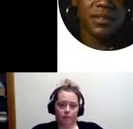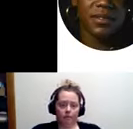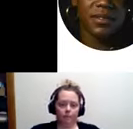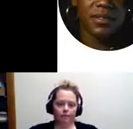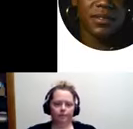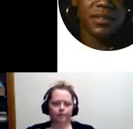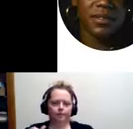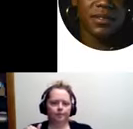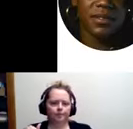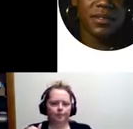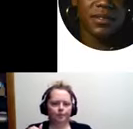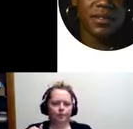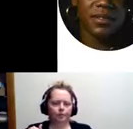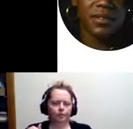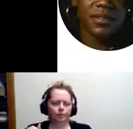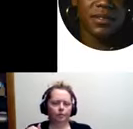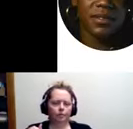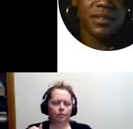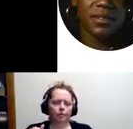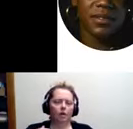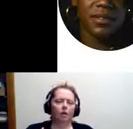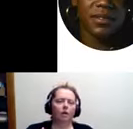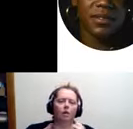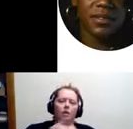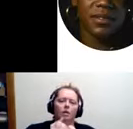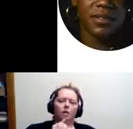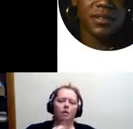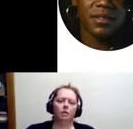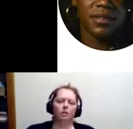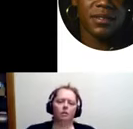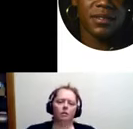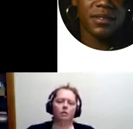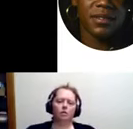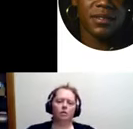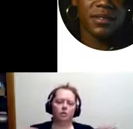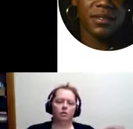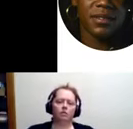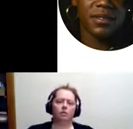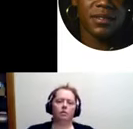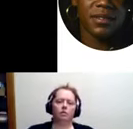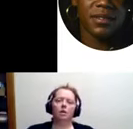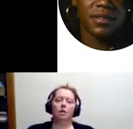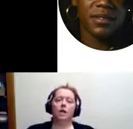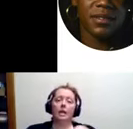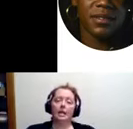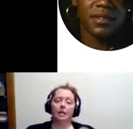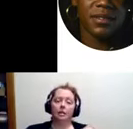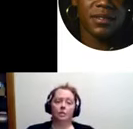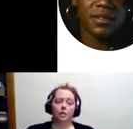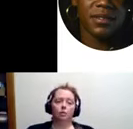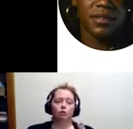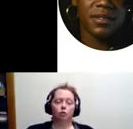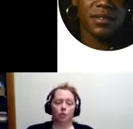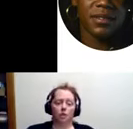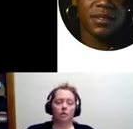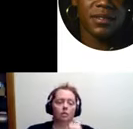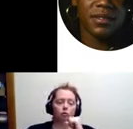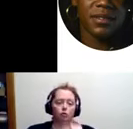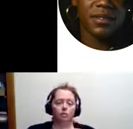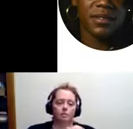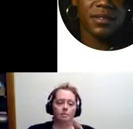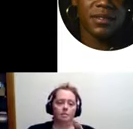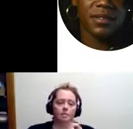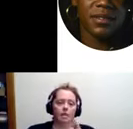So, advocacy and activism. Trans and non-binary people and allies in Pittsburgh are creating community and advocating for work